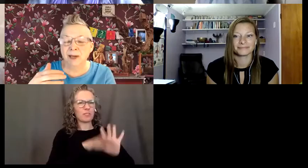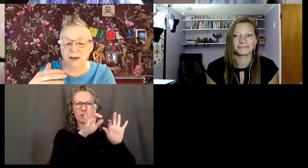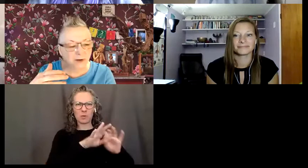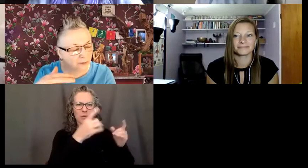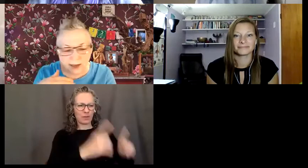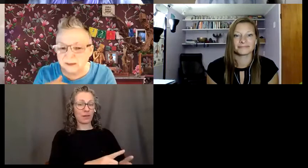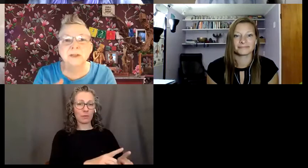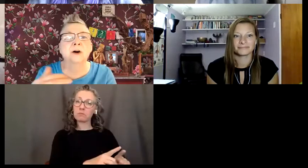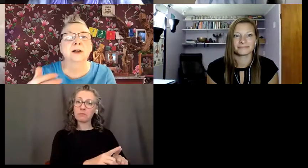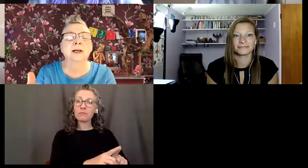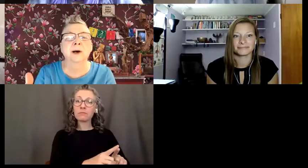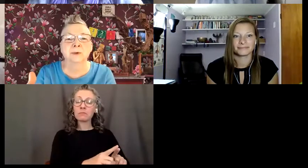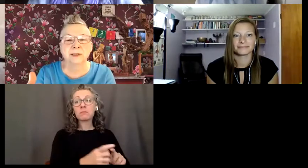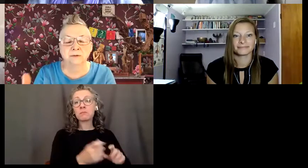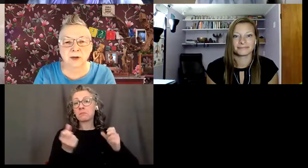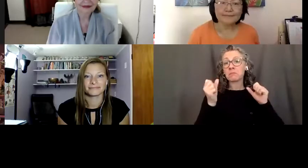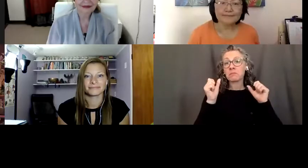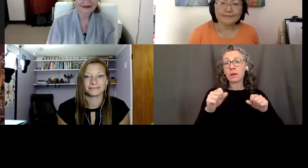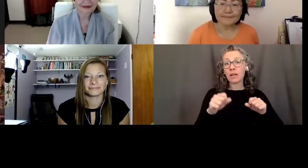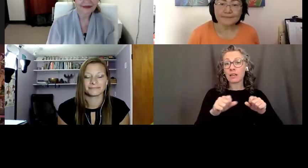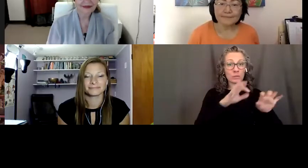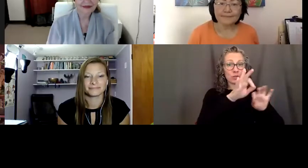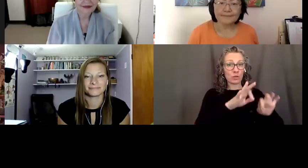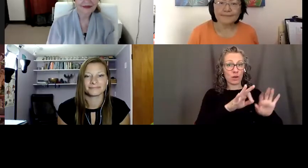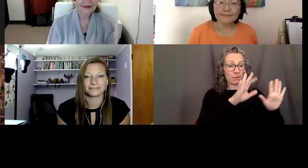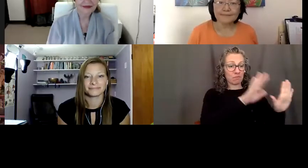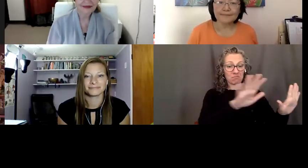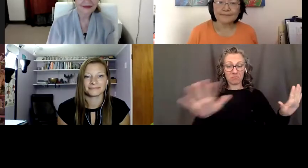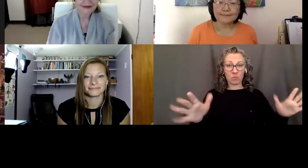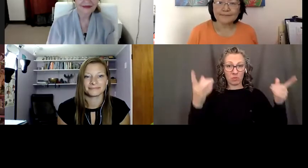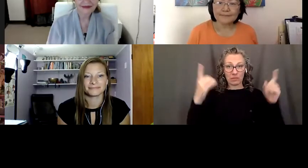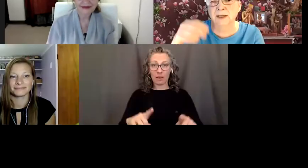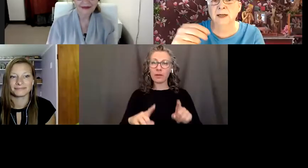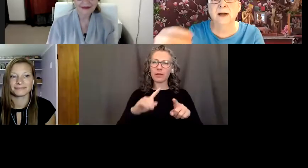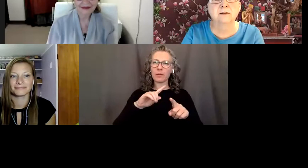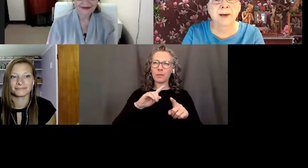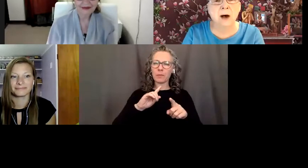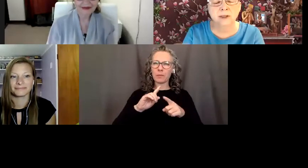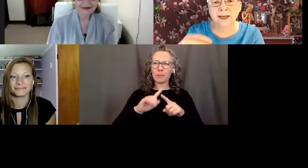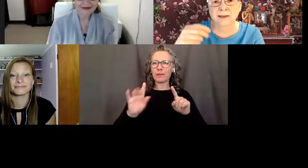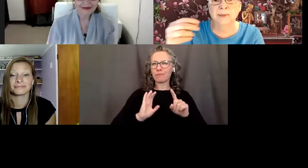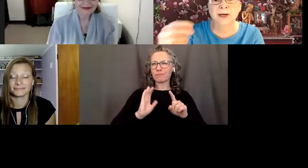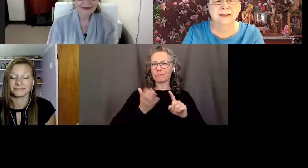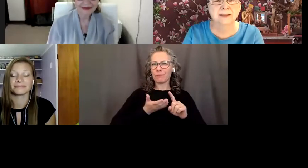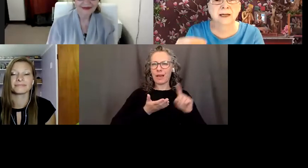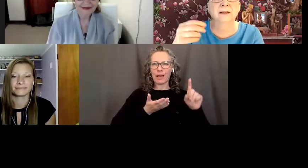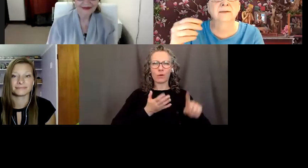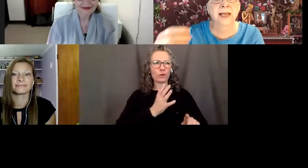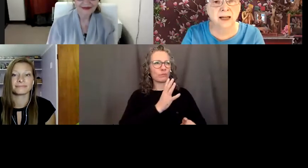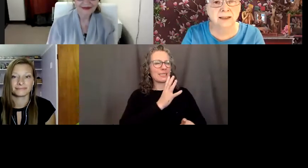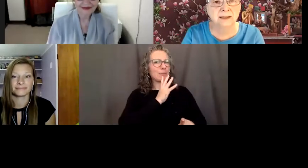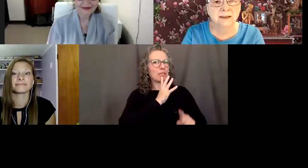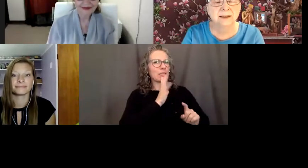we may very well be talking about what's in front of us, but by talking about it, we are giving that a lot of power and a lot of presence and a lot